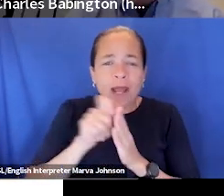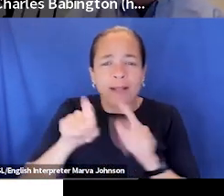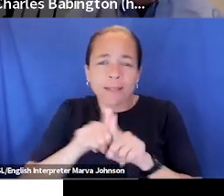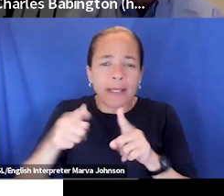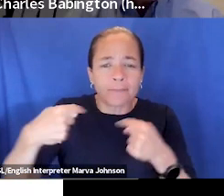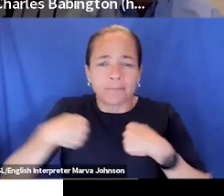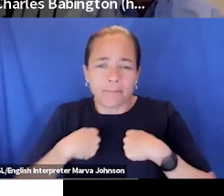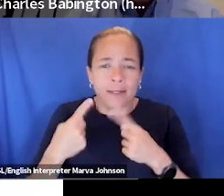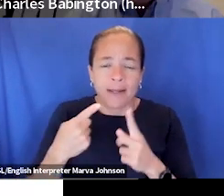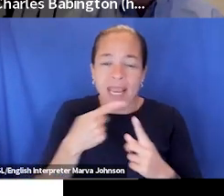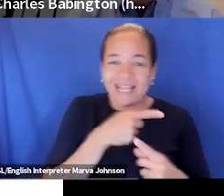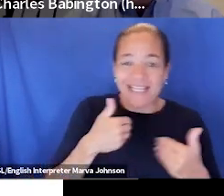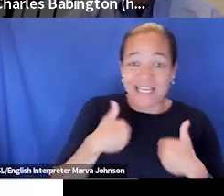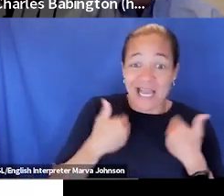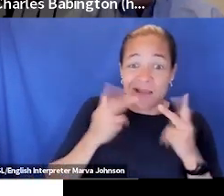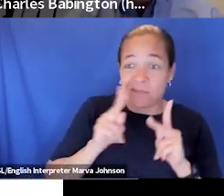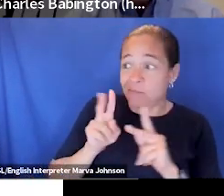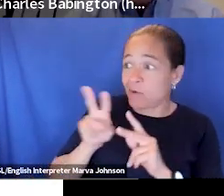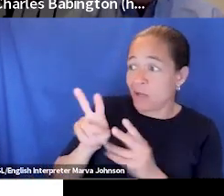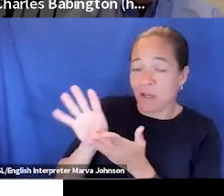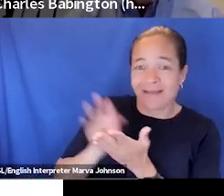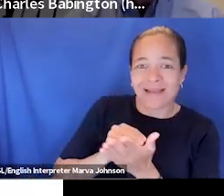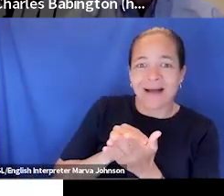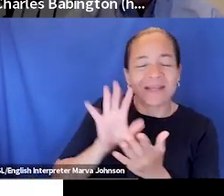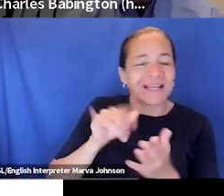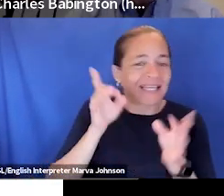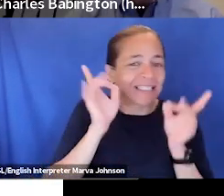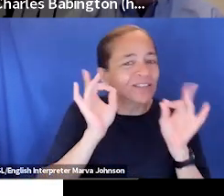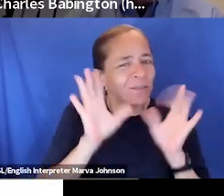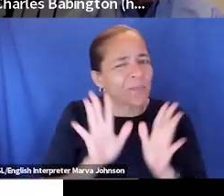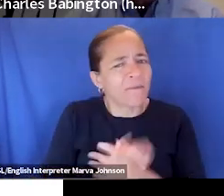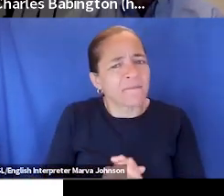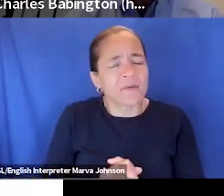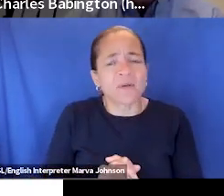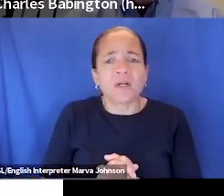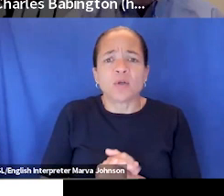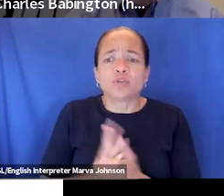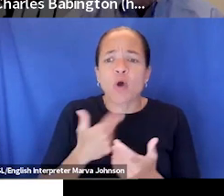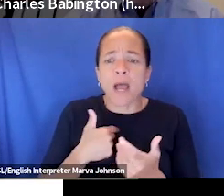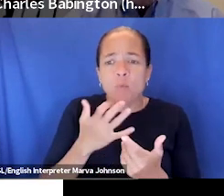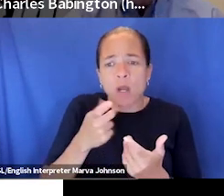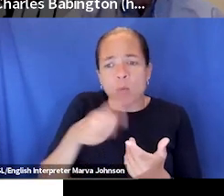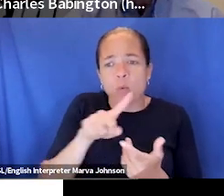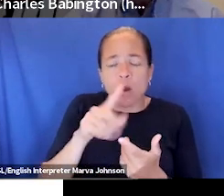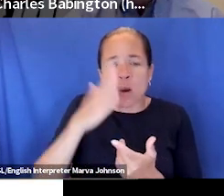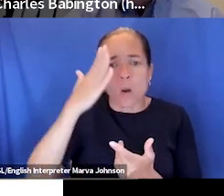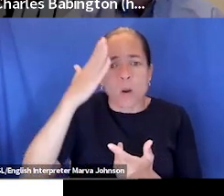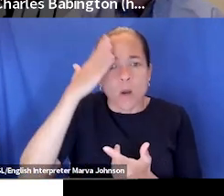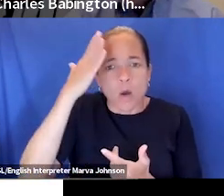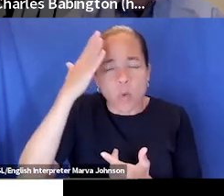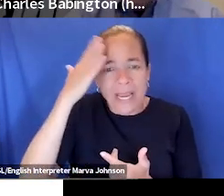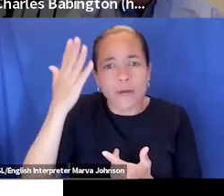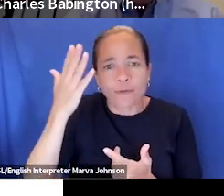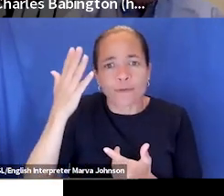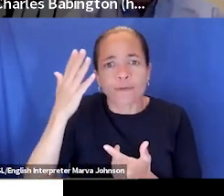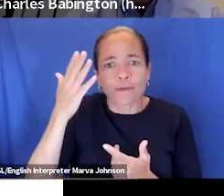way to write, and that's a tragedy. So I want you to please try to be more aware of this